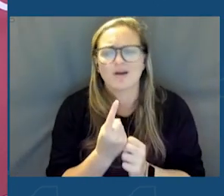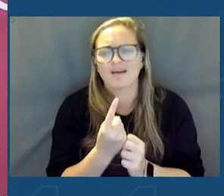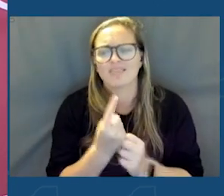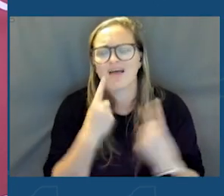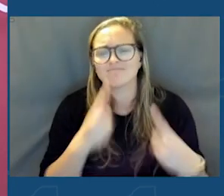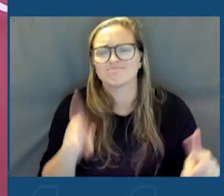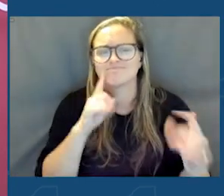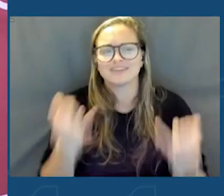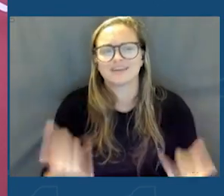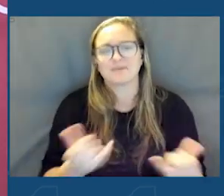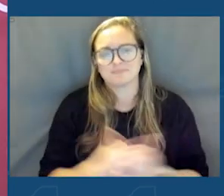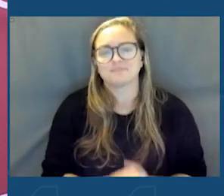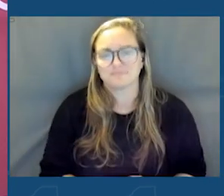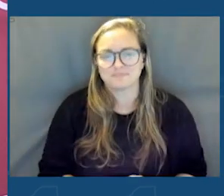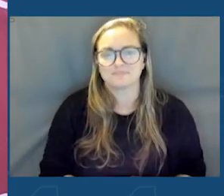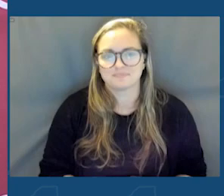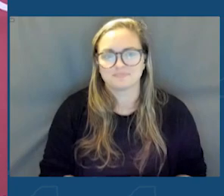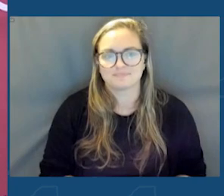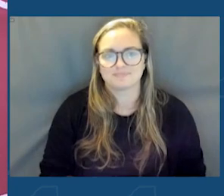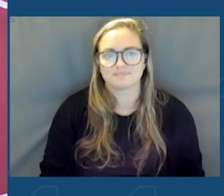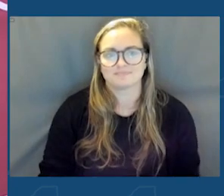today.